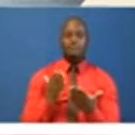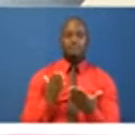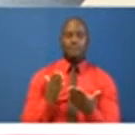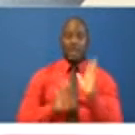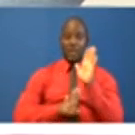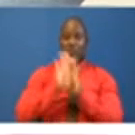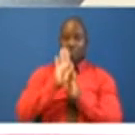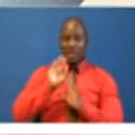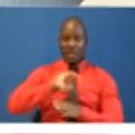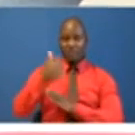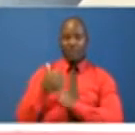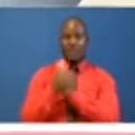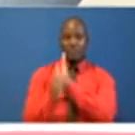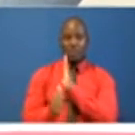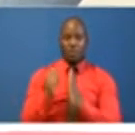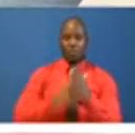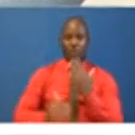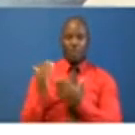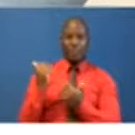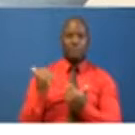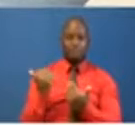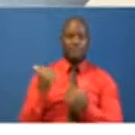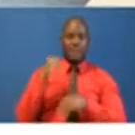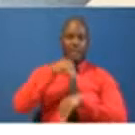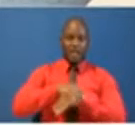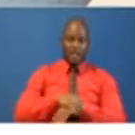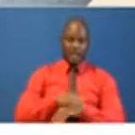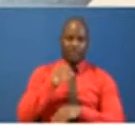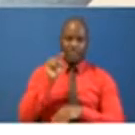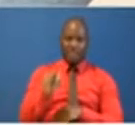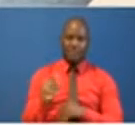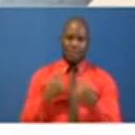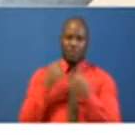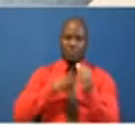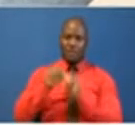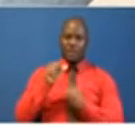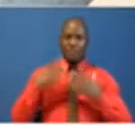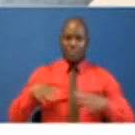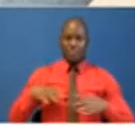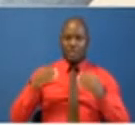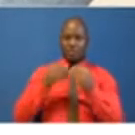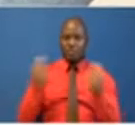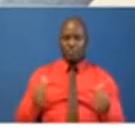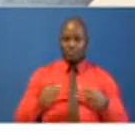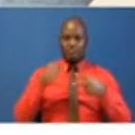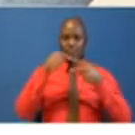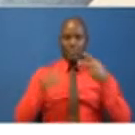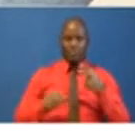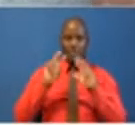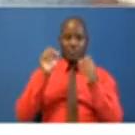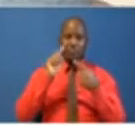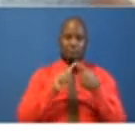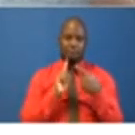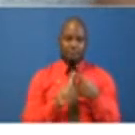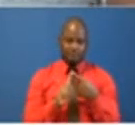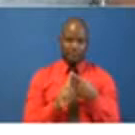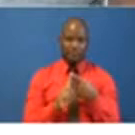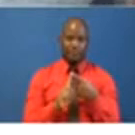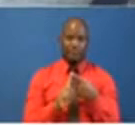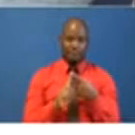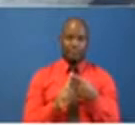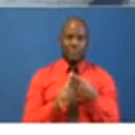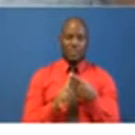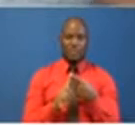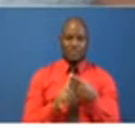development expert what are you hoping to hear prof um in terms of how the candidates will tackle two sticky issues one what some have